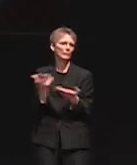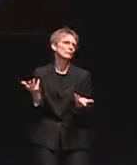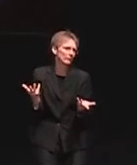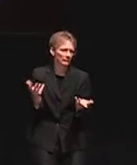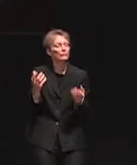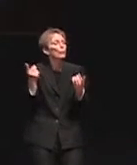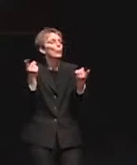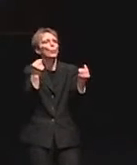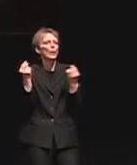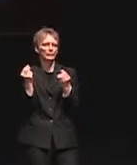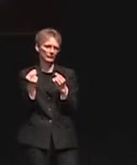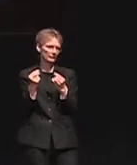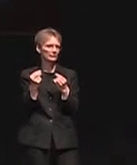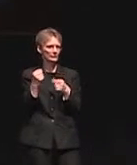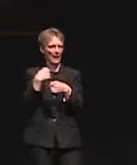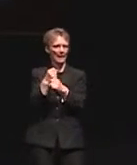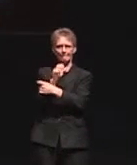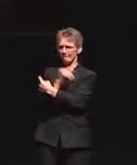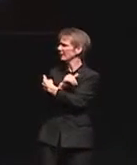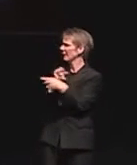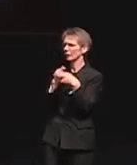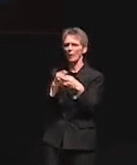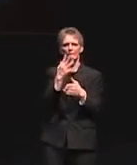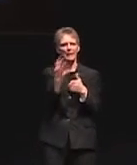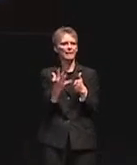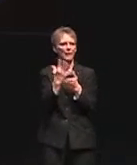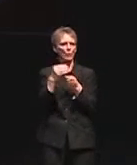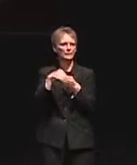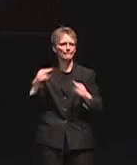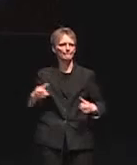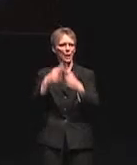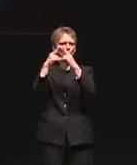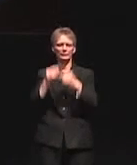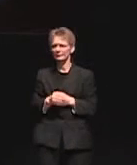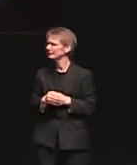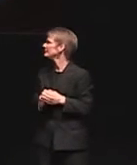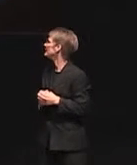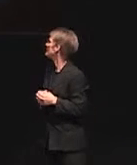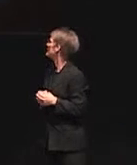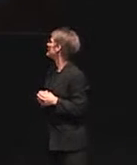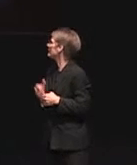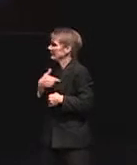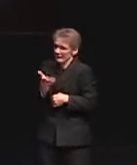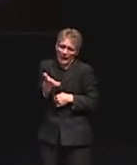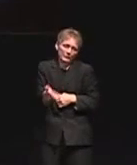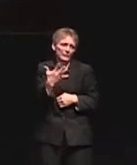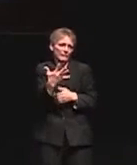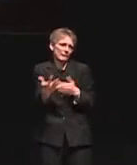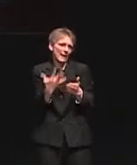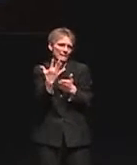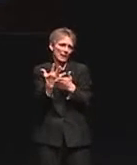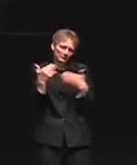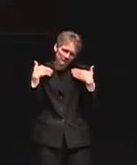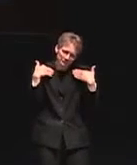5 hours and created this piece called 5 Hours in Paris. Okay? I was there for 5 hours. I said, hey, might as well take some pictures. And